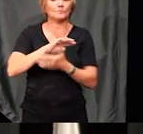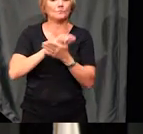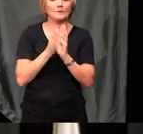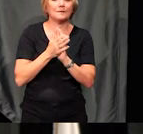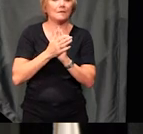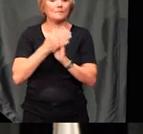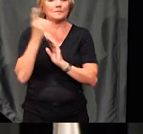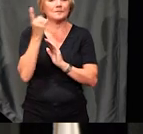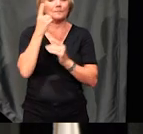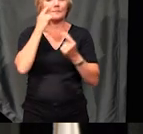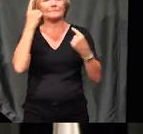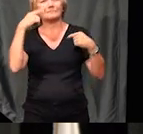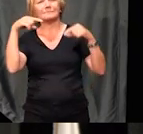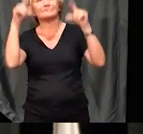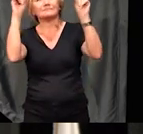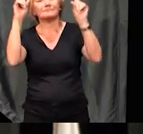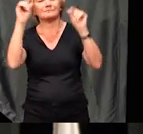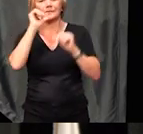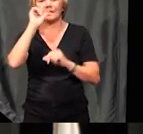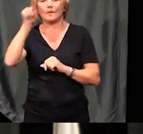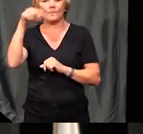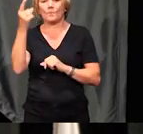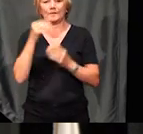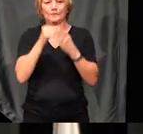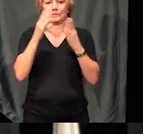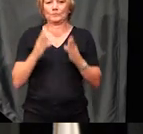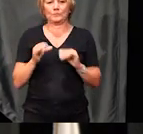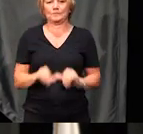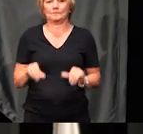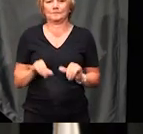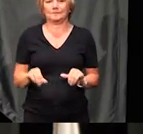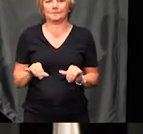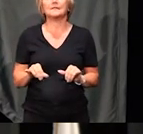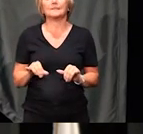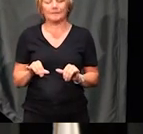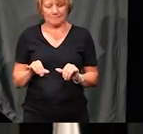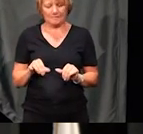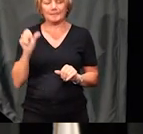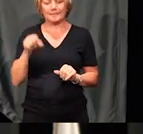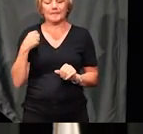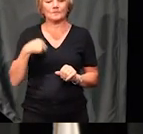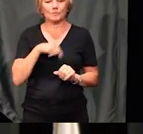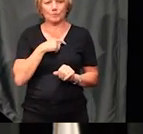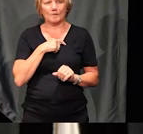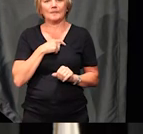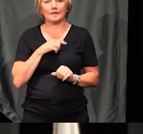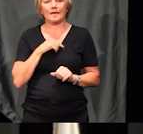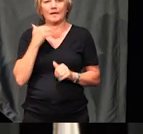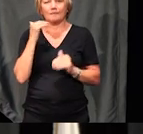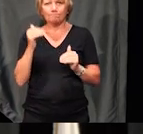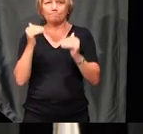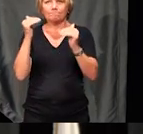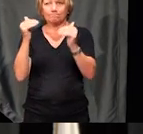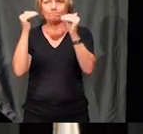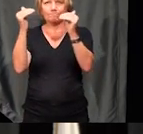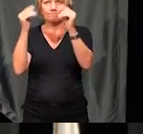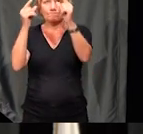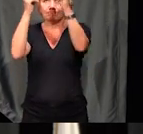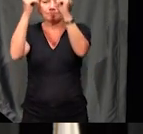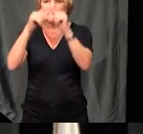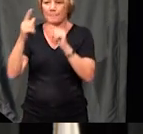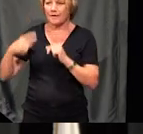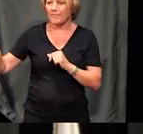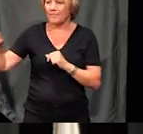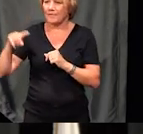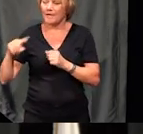beyond mere students. Yes, we have climbed up the ladder, but they are the ones who were